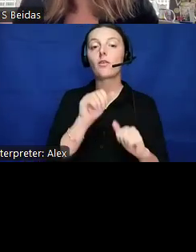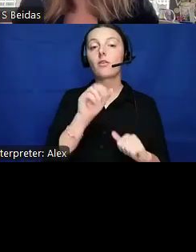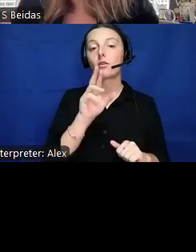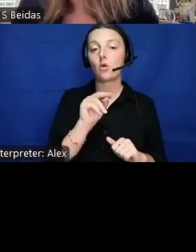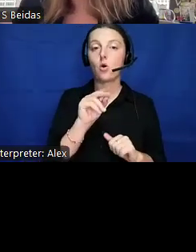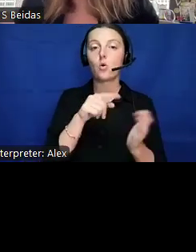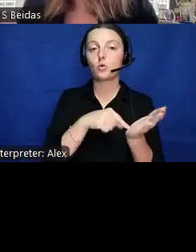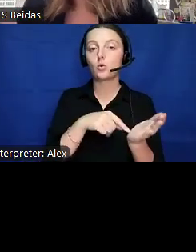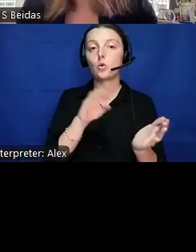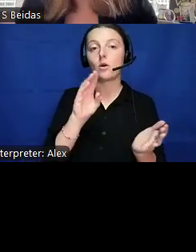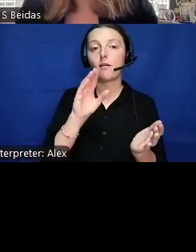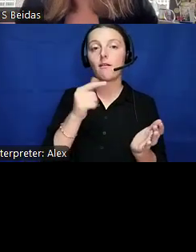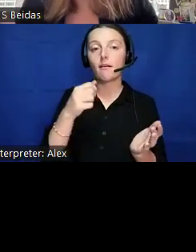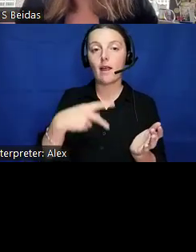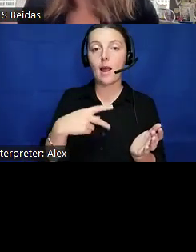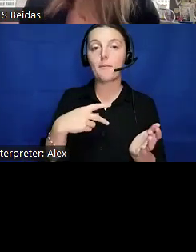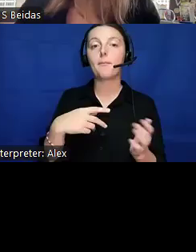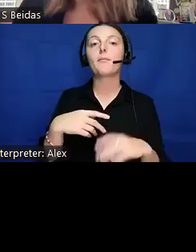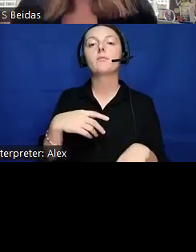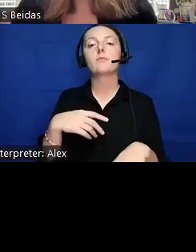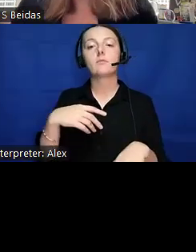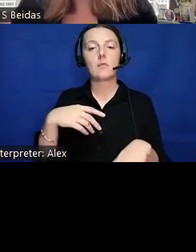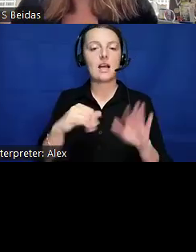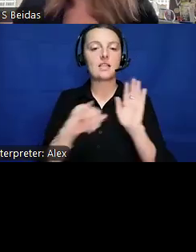the practice of interest. Let's say we're using CBT for child